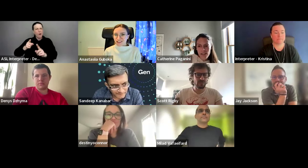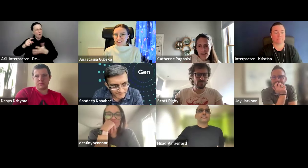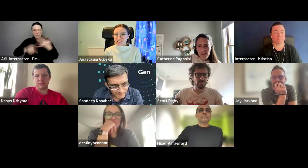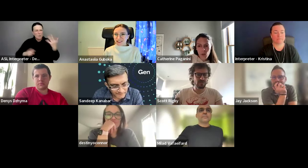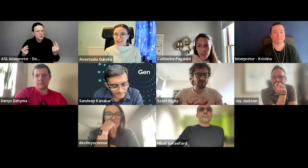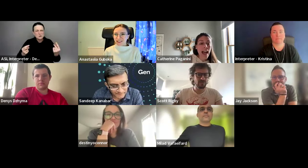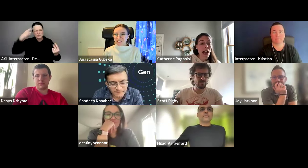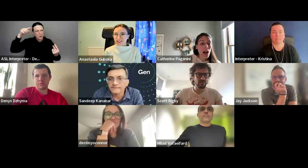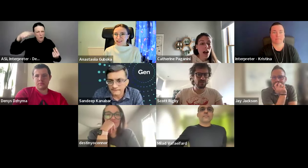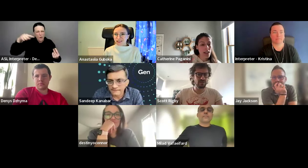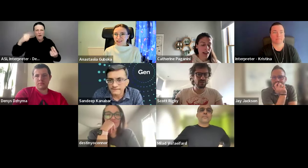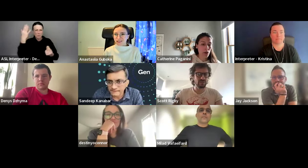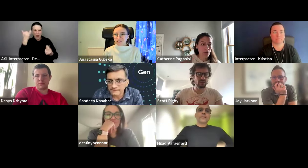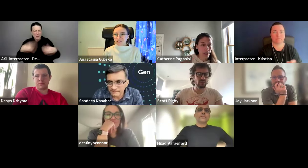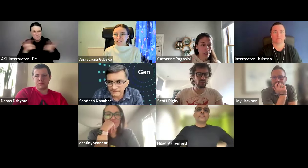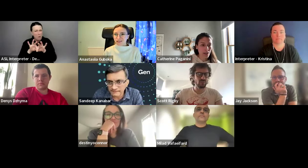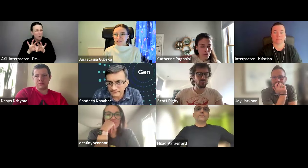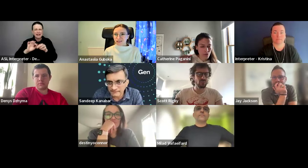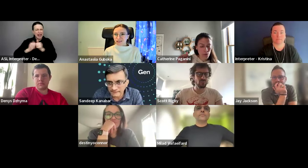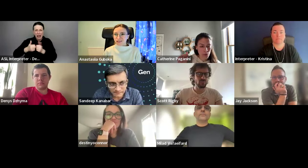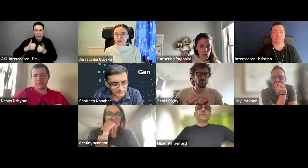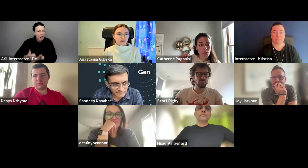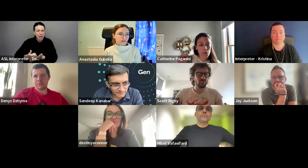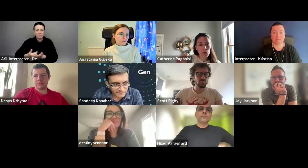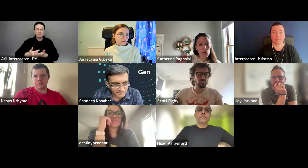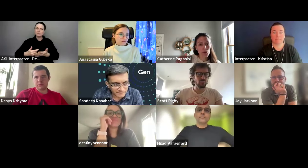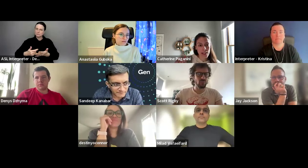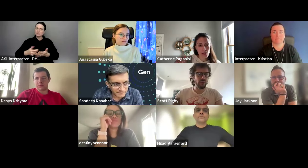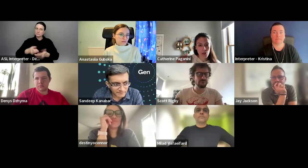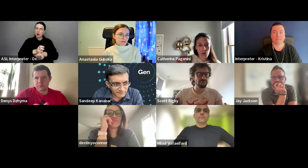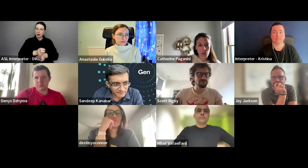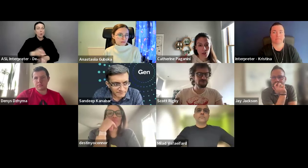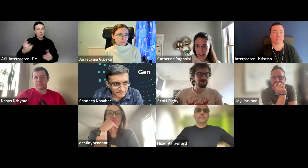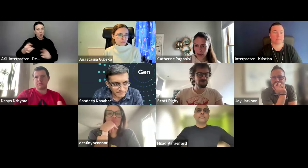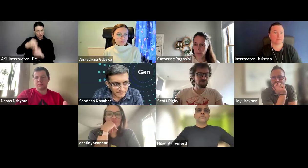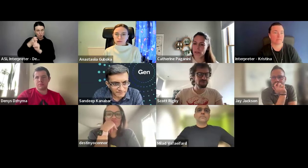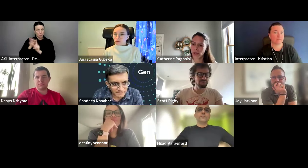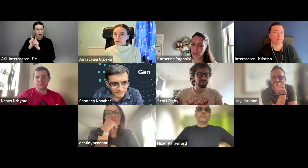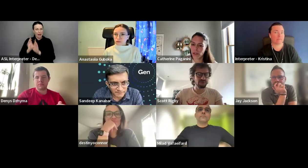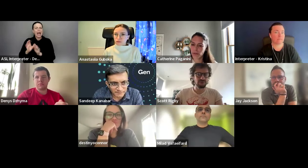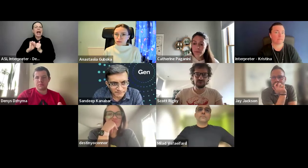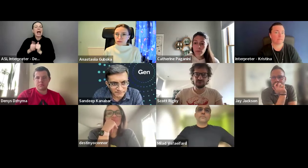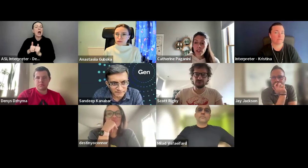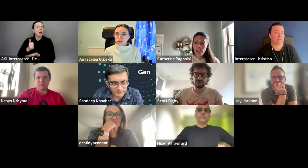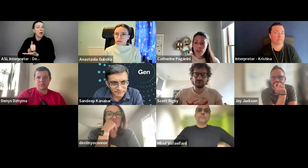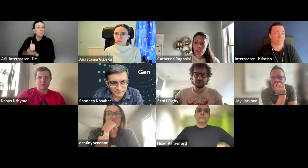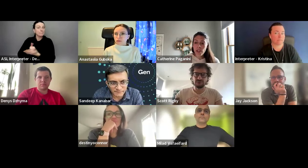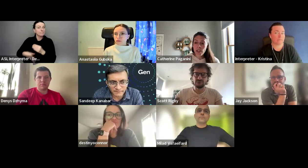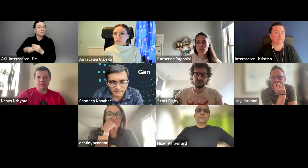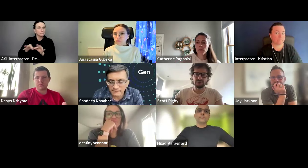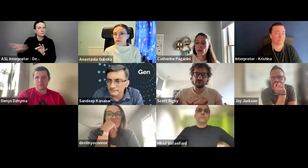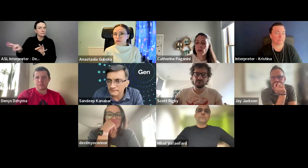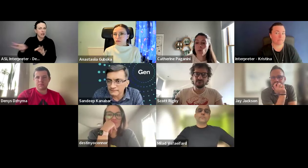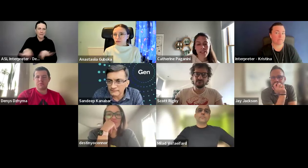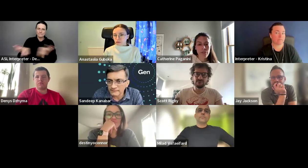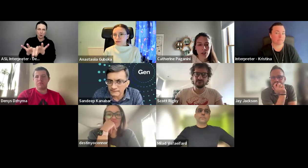articulate why it is important and how they can help. Like, remember, we want to recruit allies. So the how they can help is important.